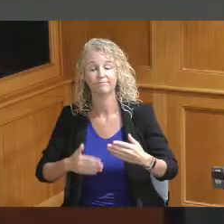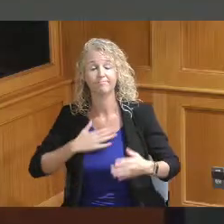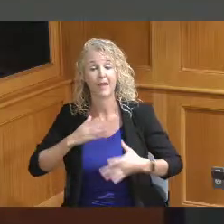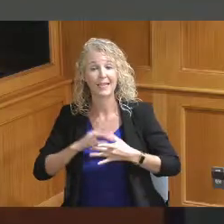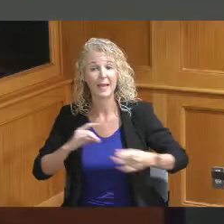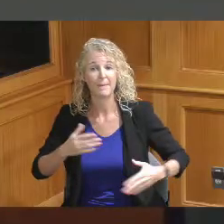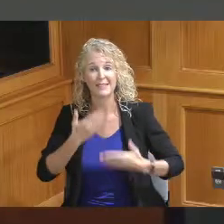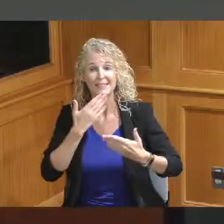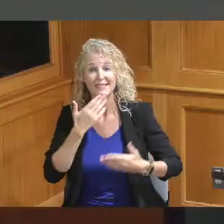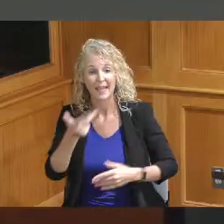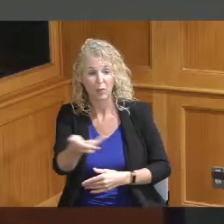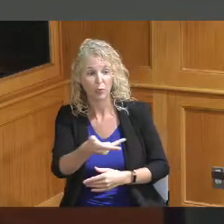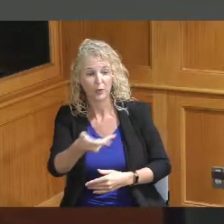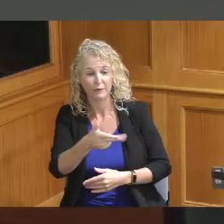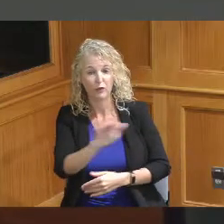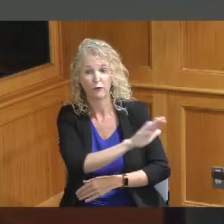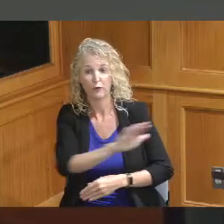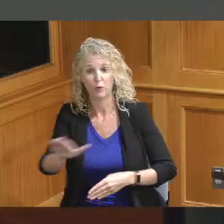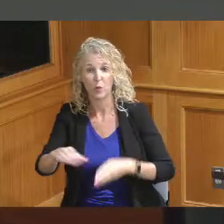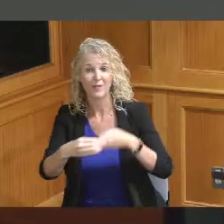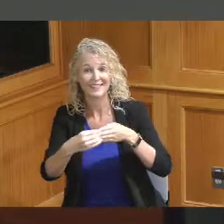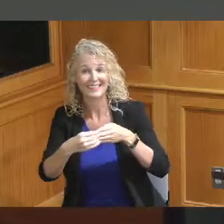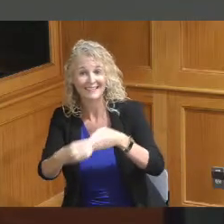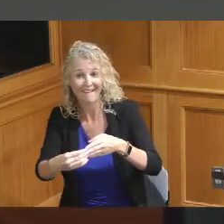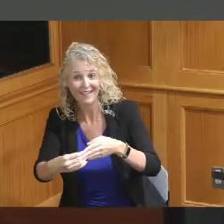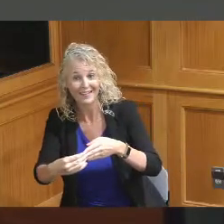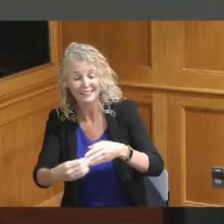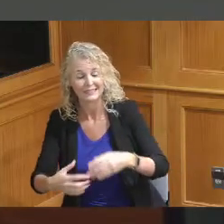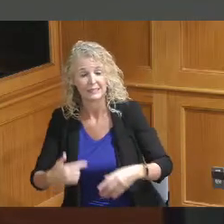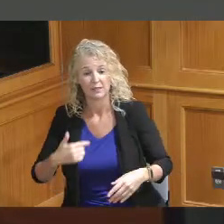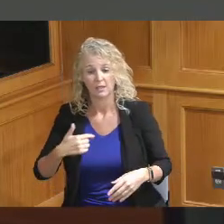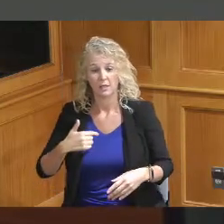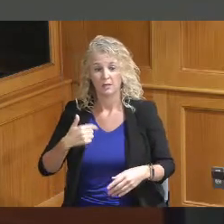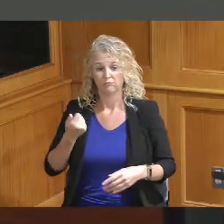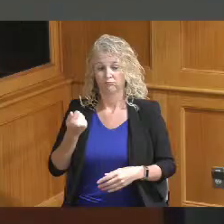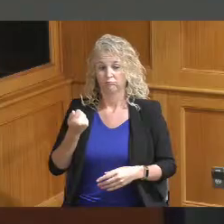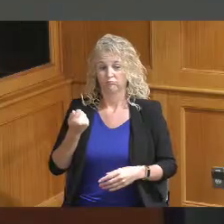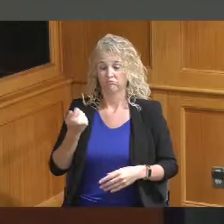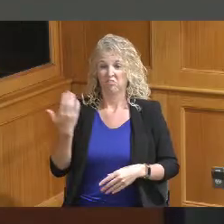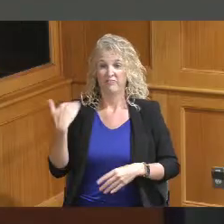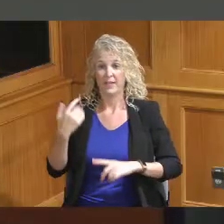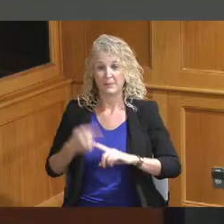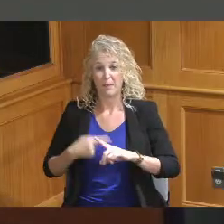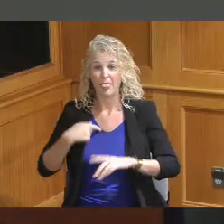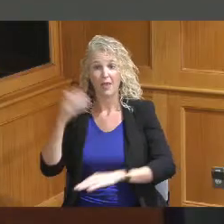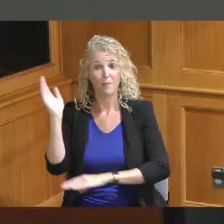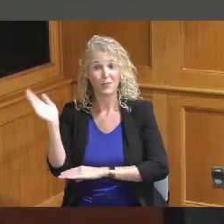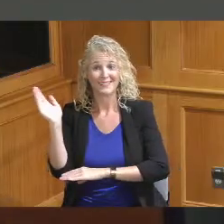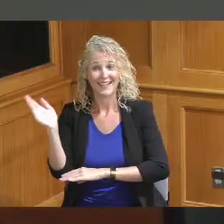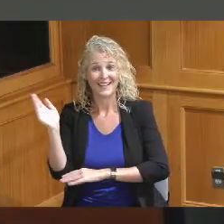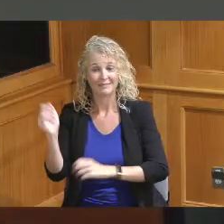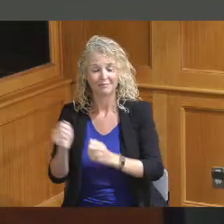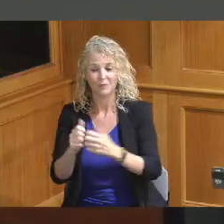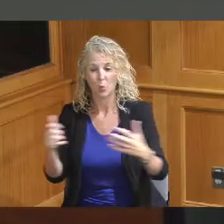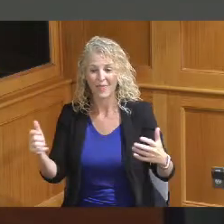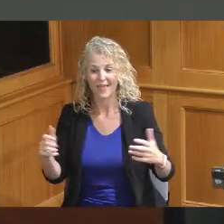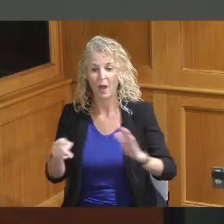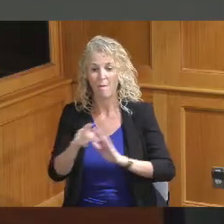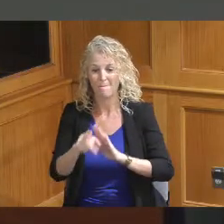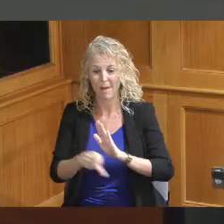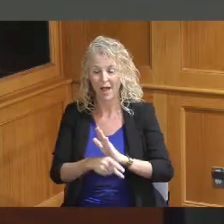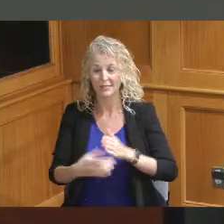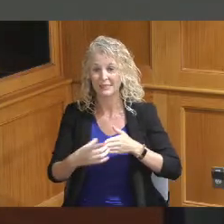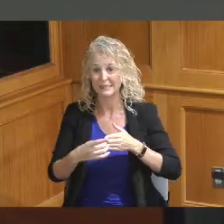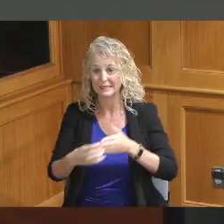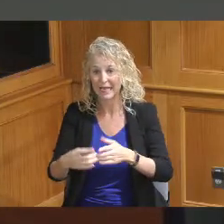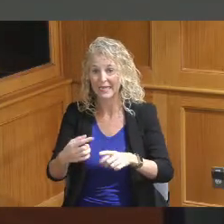its guidance on this. As I said when I presented a couple of weeks ago, without solid policy guidance on this in terms of what